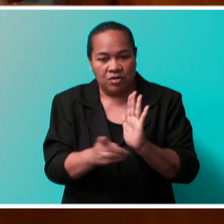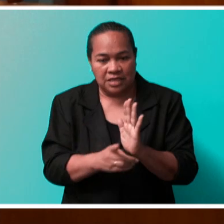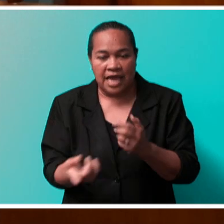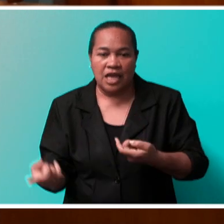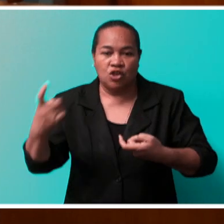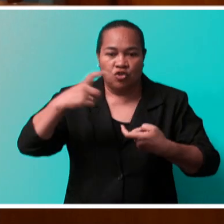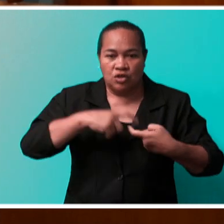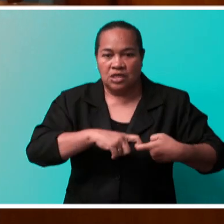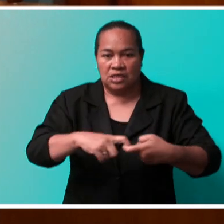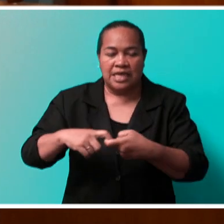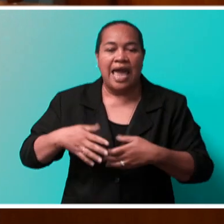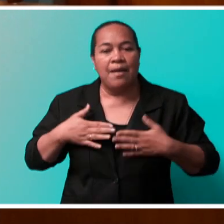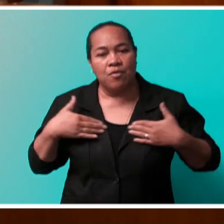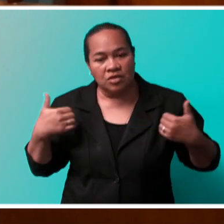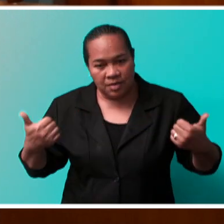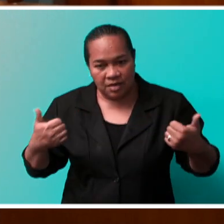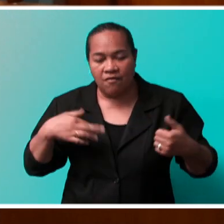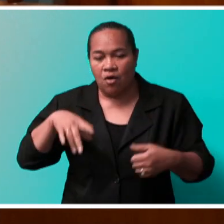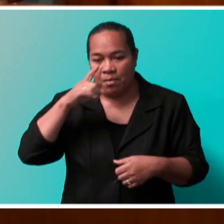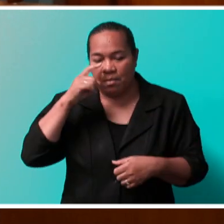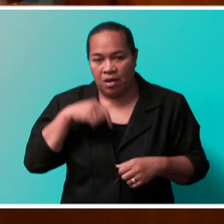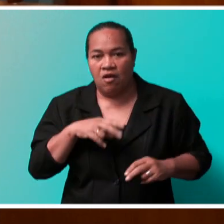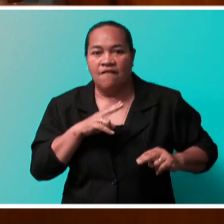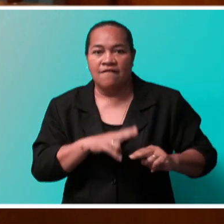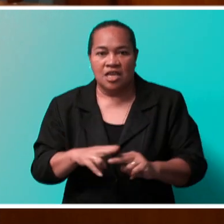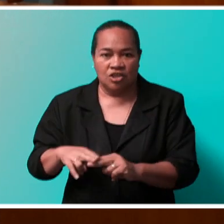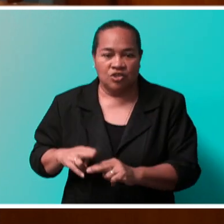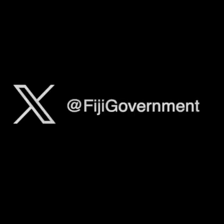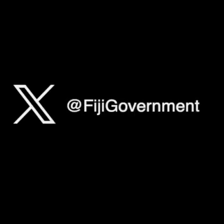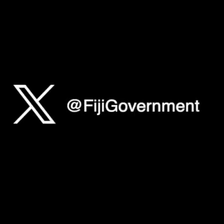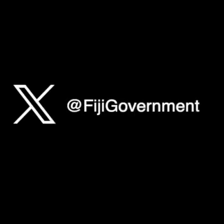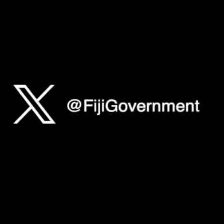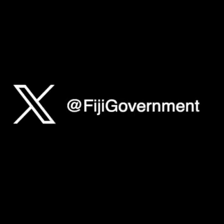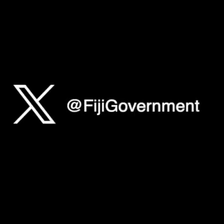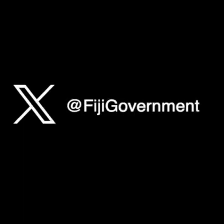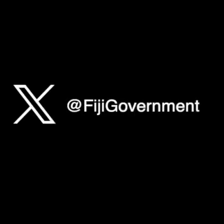unity and prosperity for the people of Fiji. I thank you, Madam.